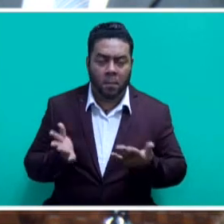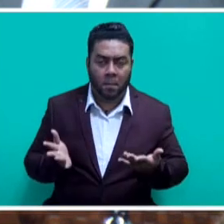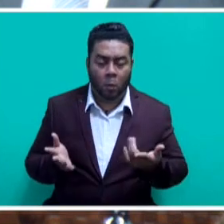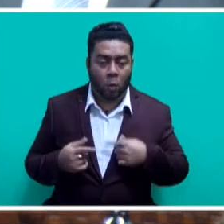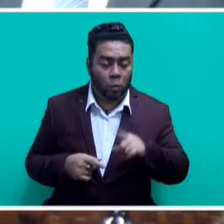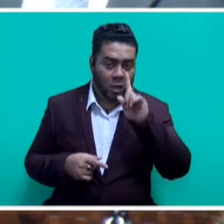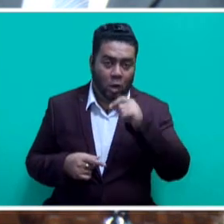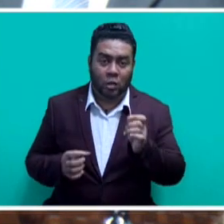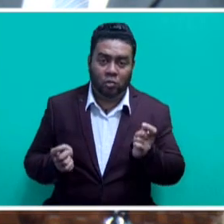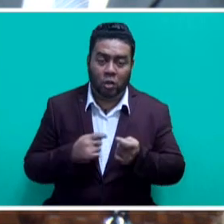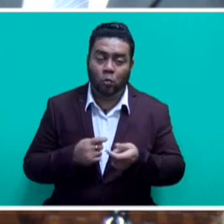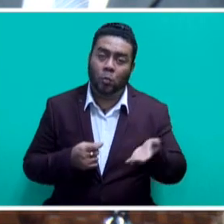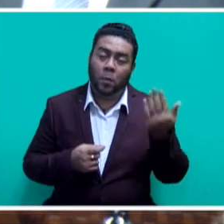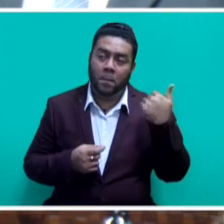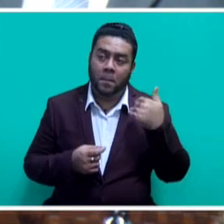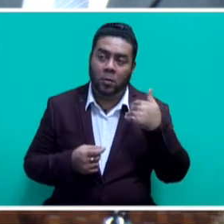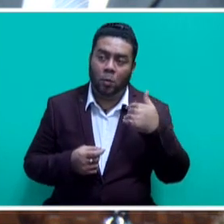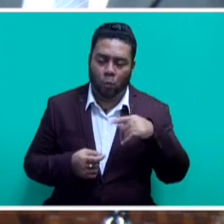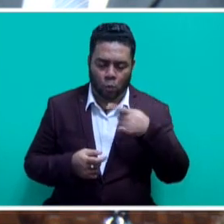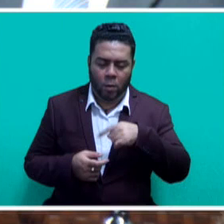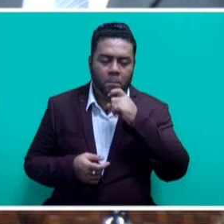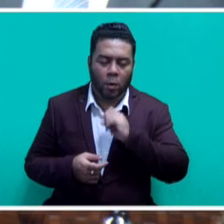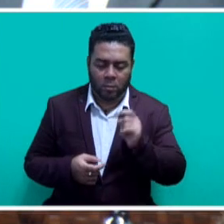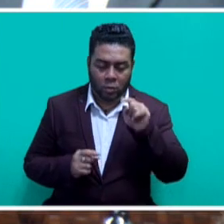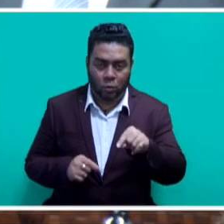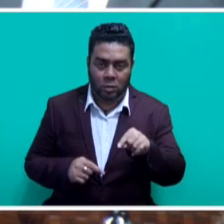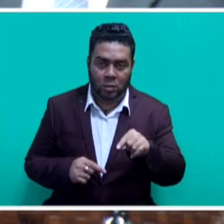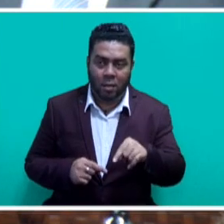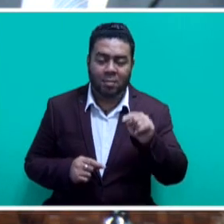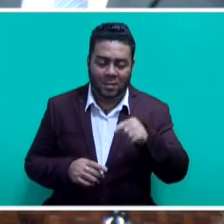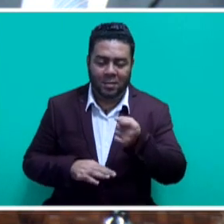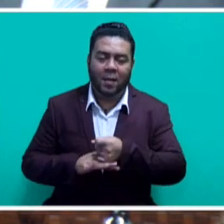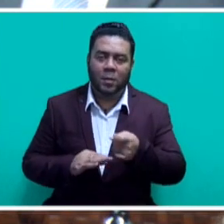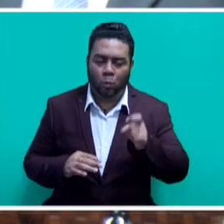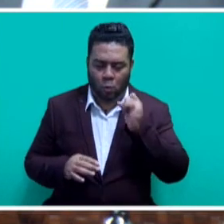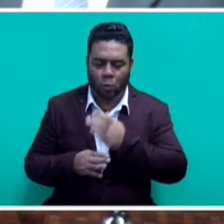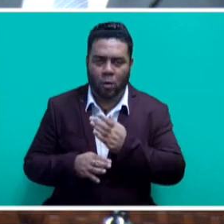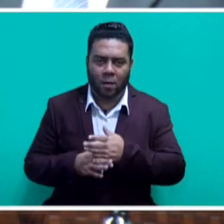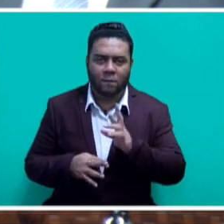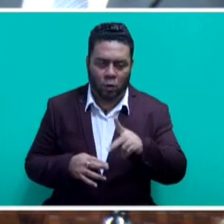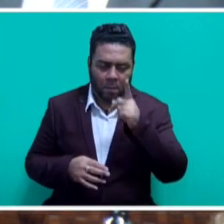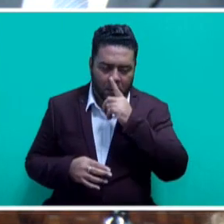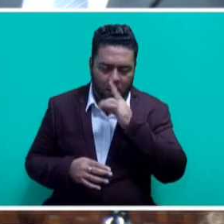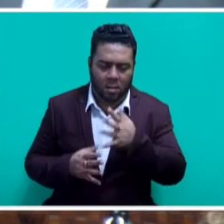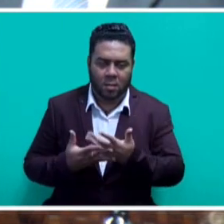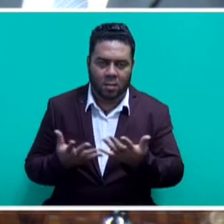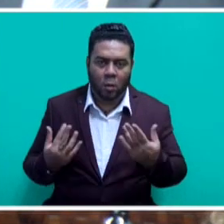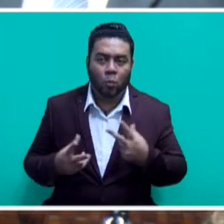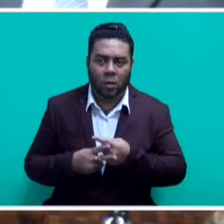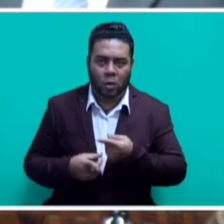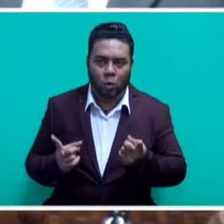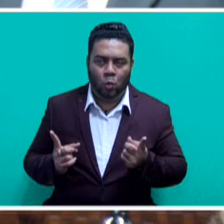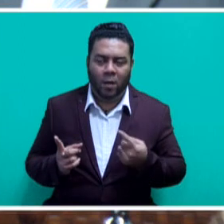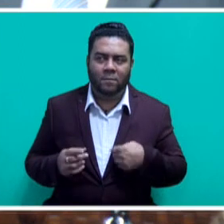cannot change what has happened in the past, but we promise you this, that this government will work for the people, with you, and